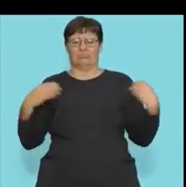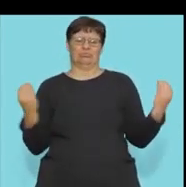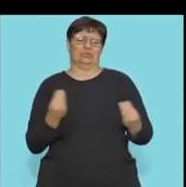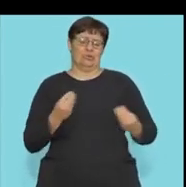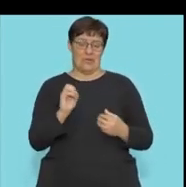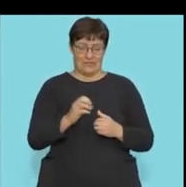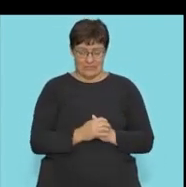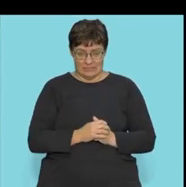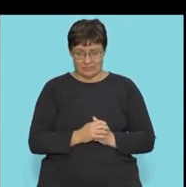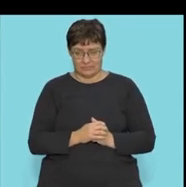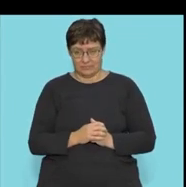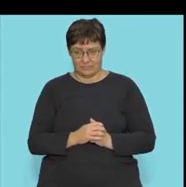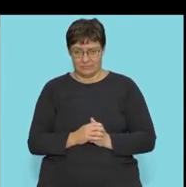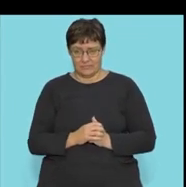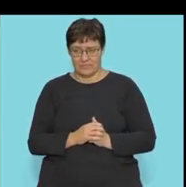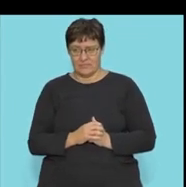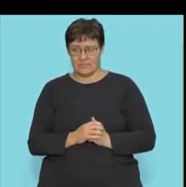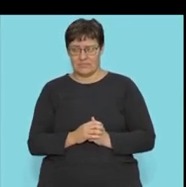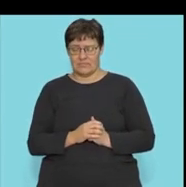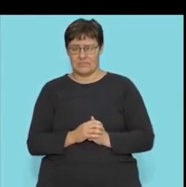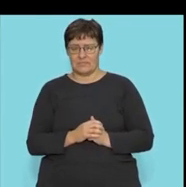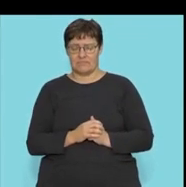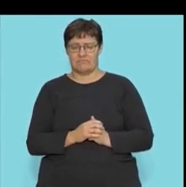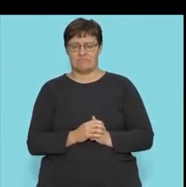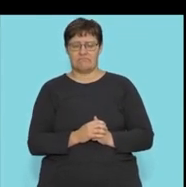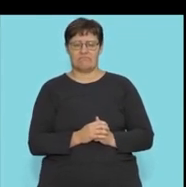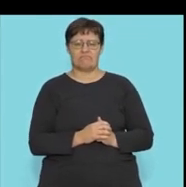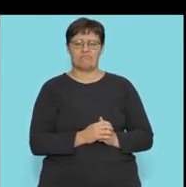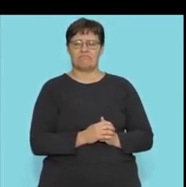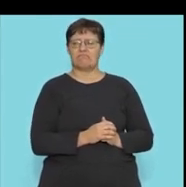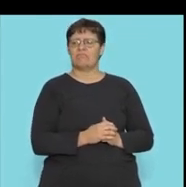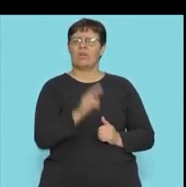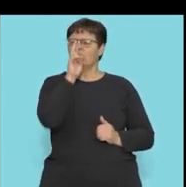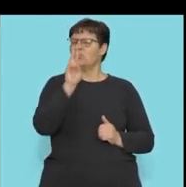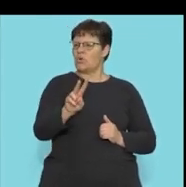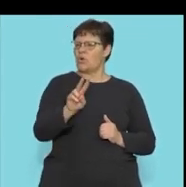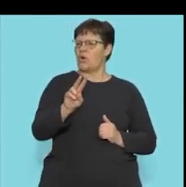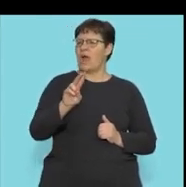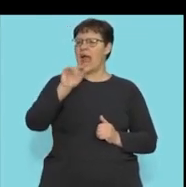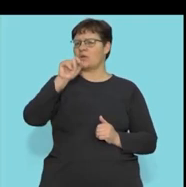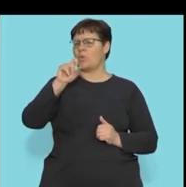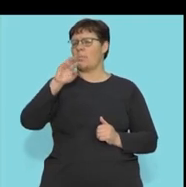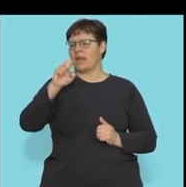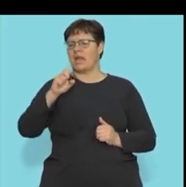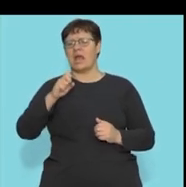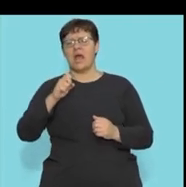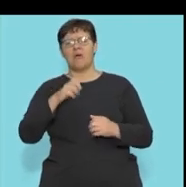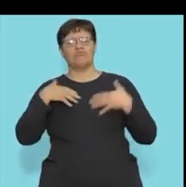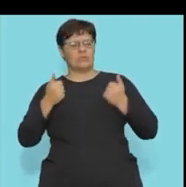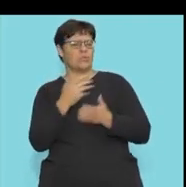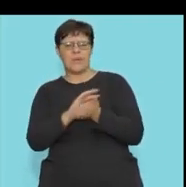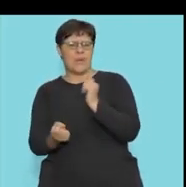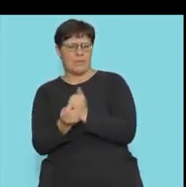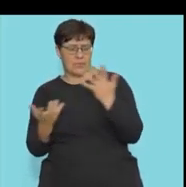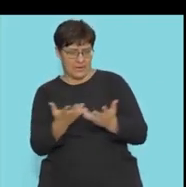the cramping in the different areas. Right. So let's look at anaerobic respiration and where it takes